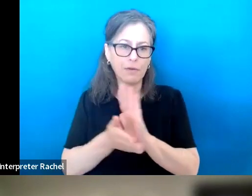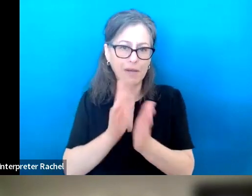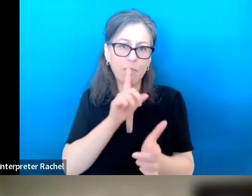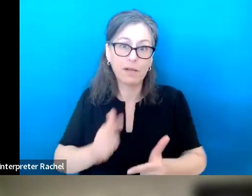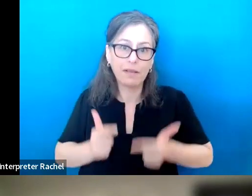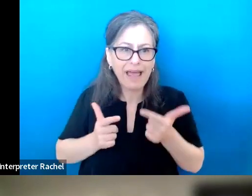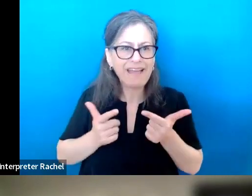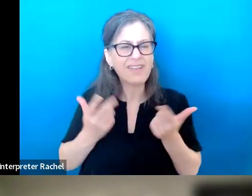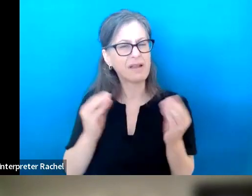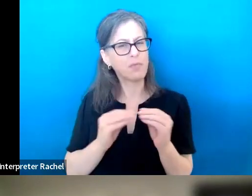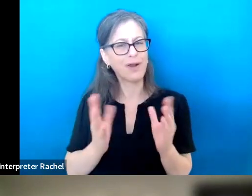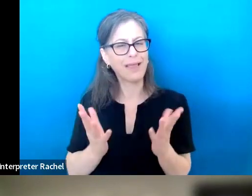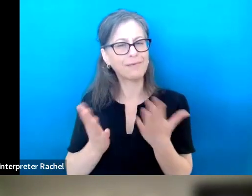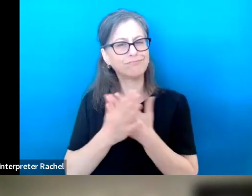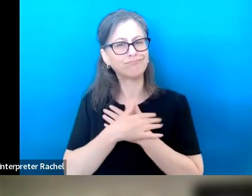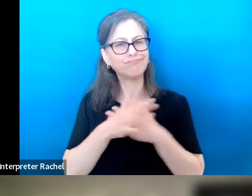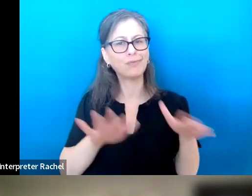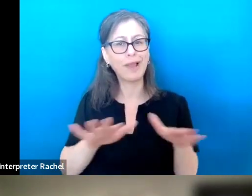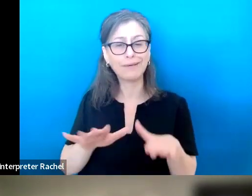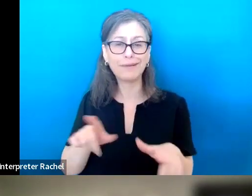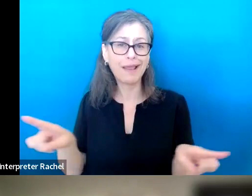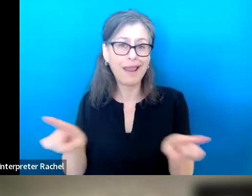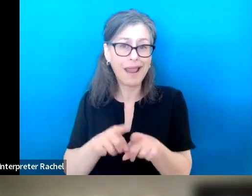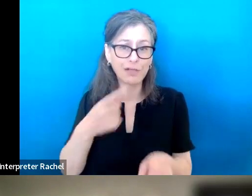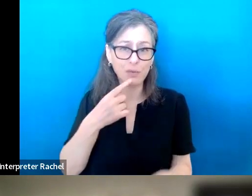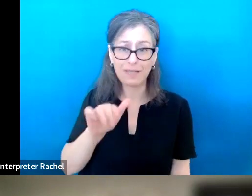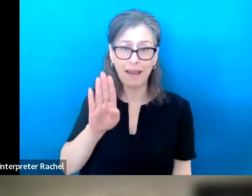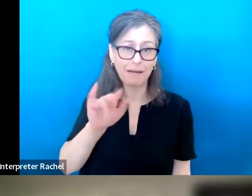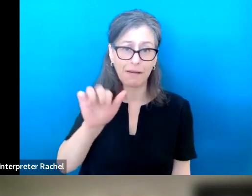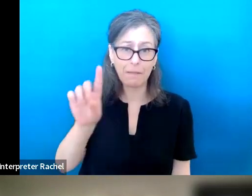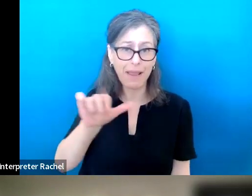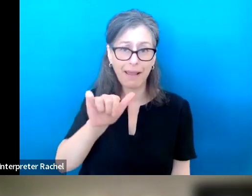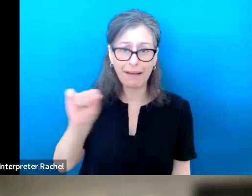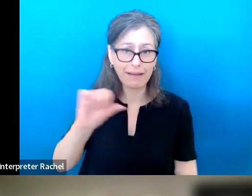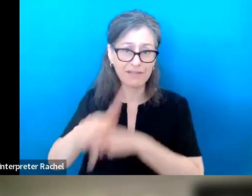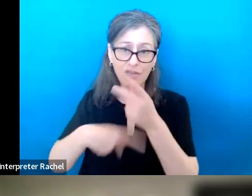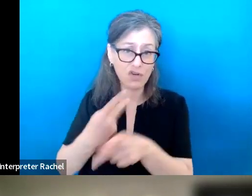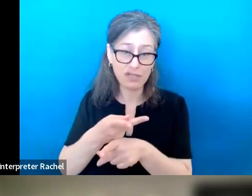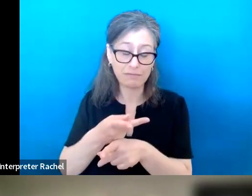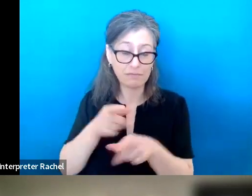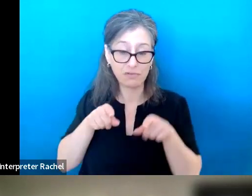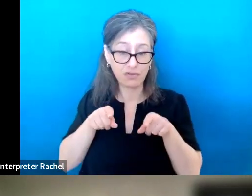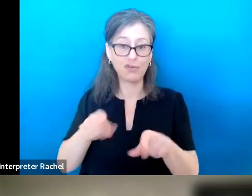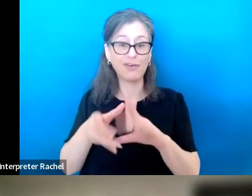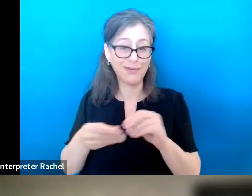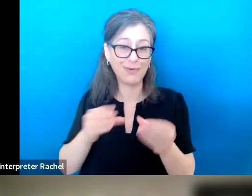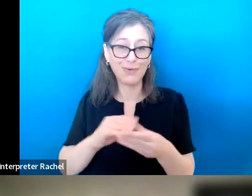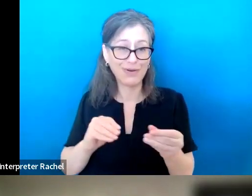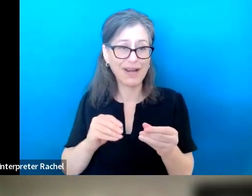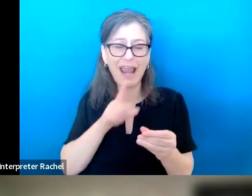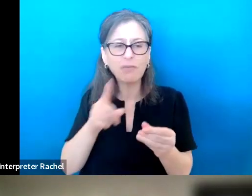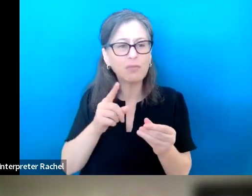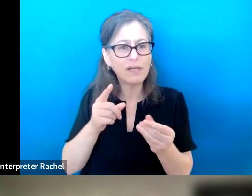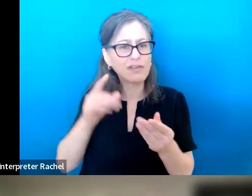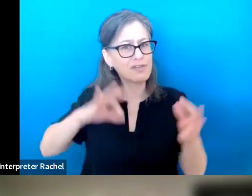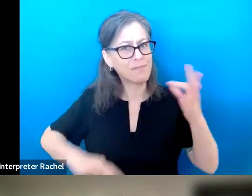like more relaxed and, as you say, badass version, I think, as the story progresses. And I think she gains that strength